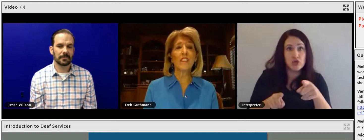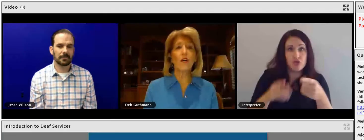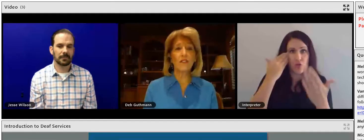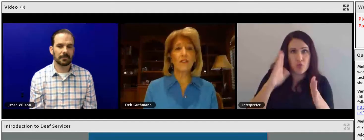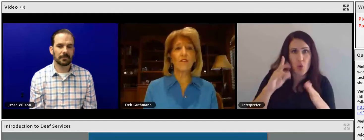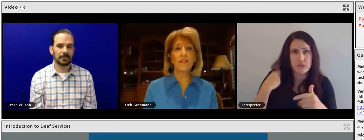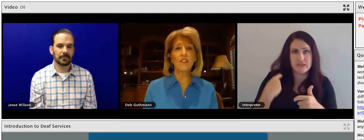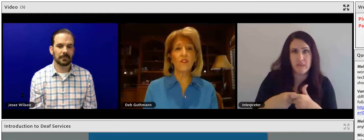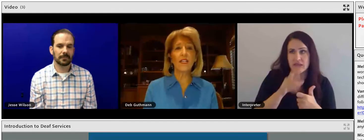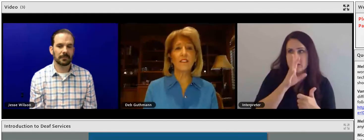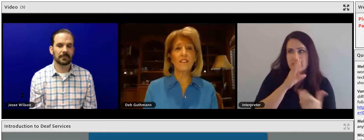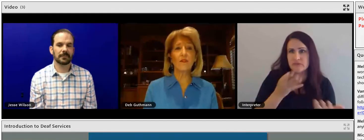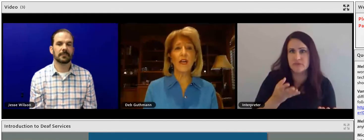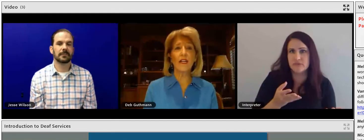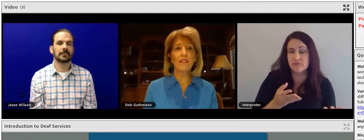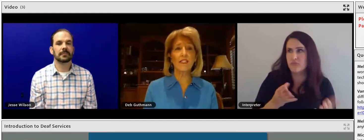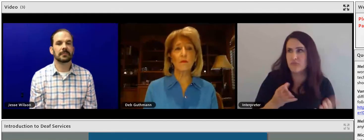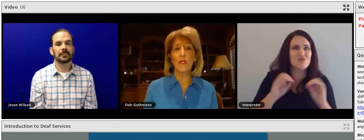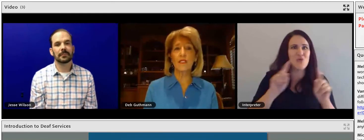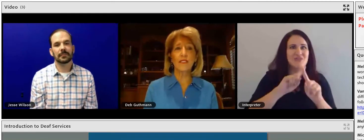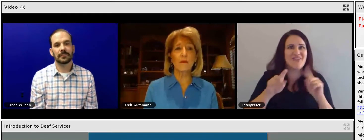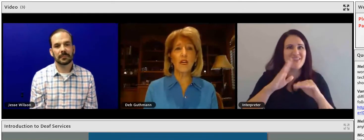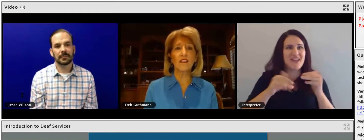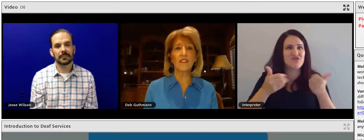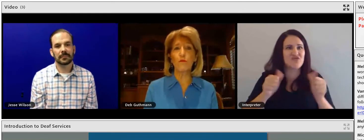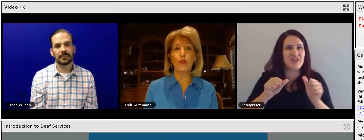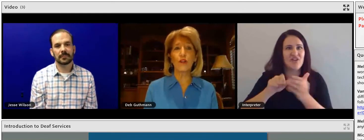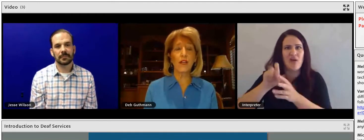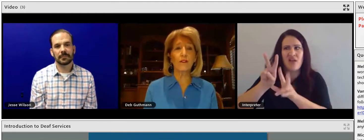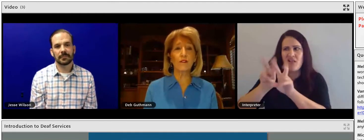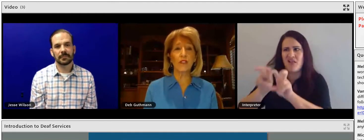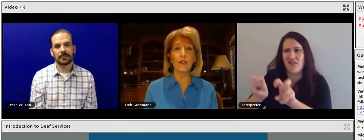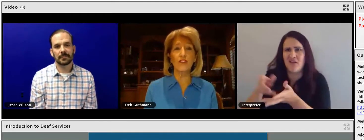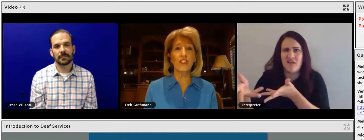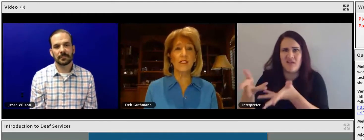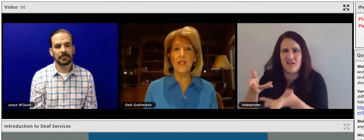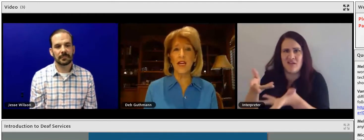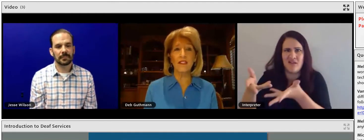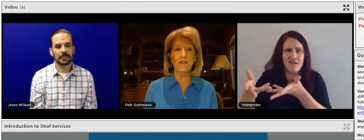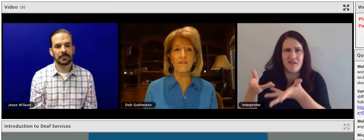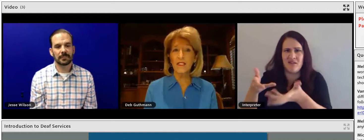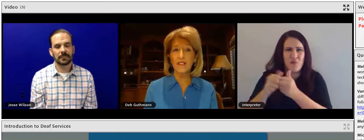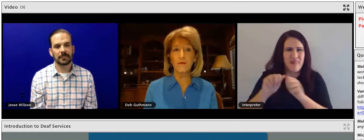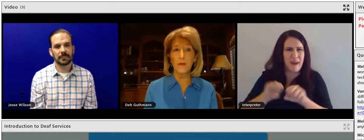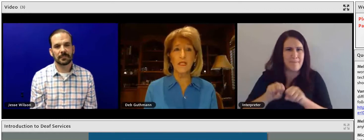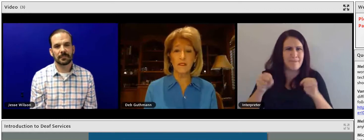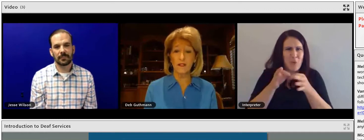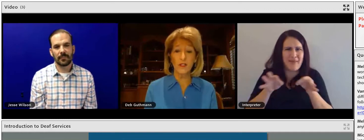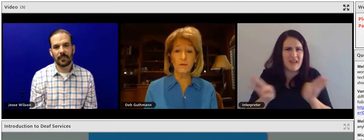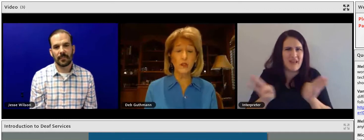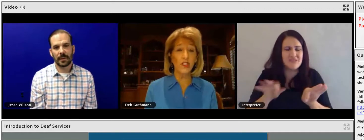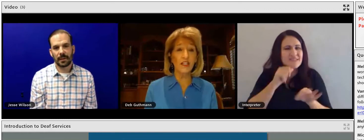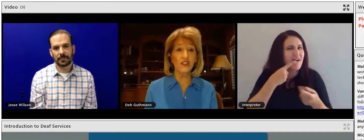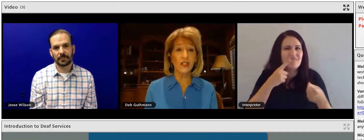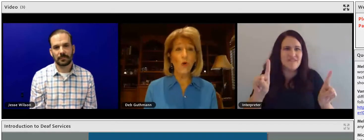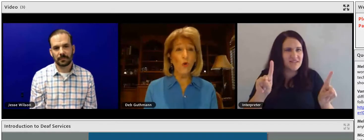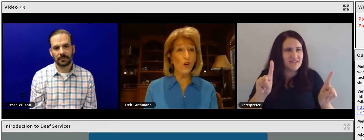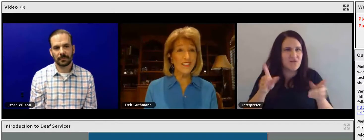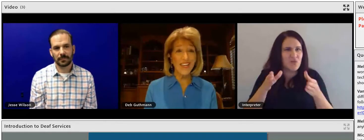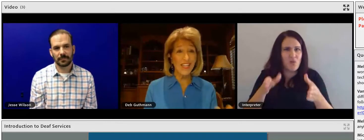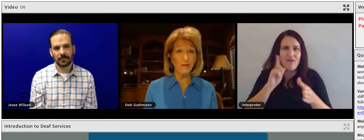Spanish. It would be no different than trying to do that assessment in some kind of broken other language. It's not an effective means